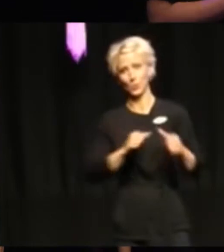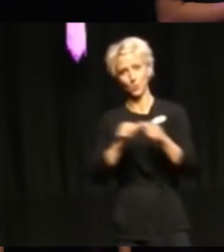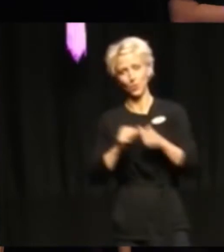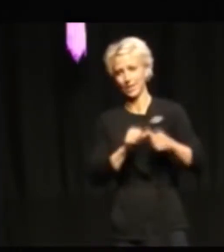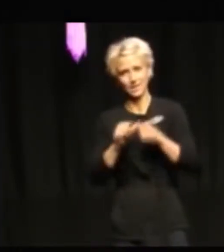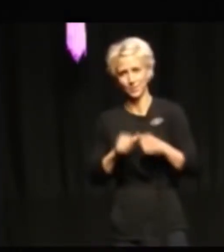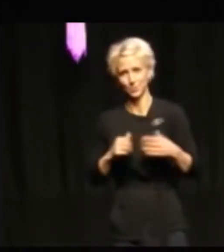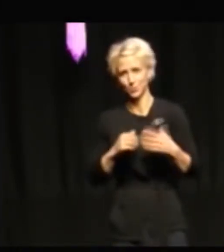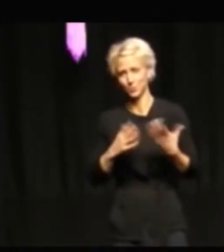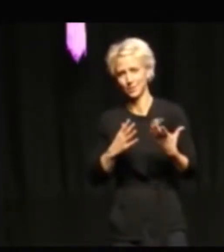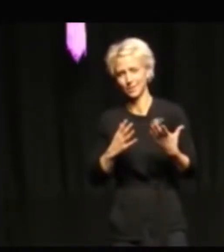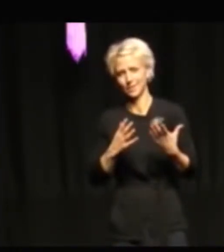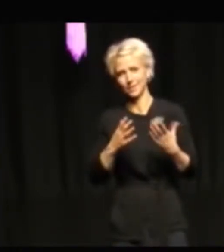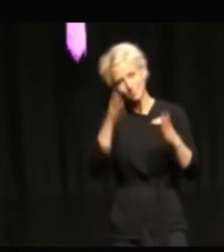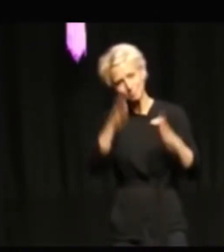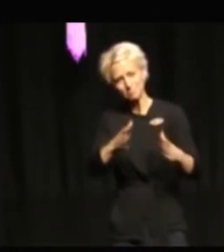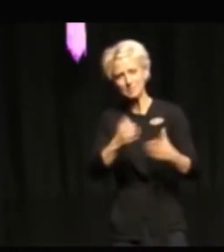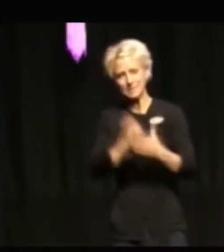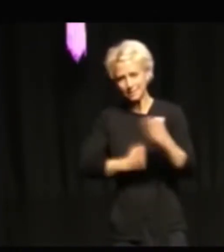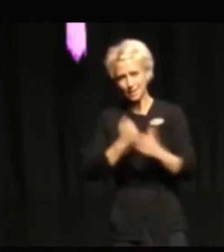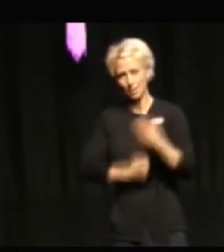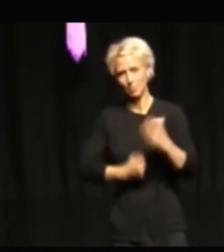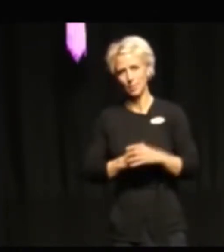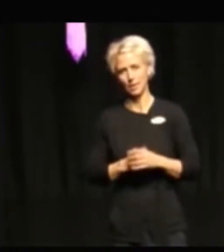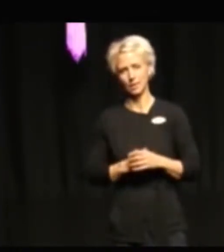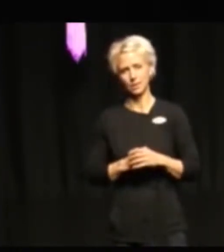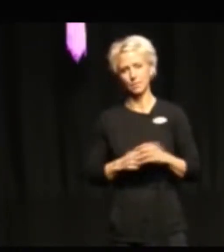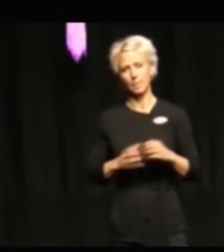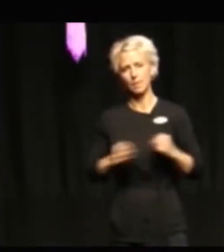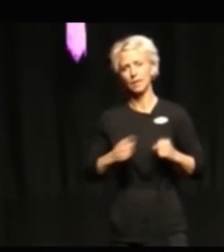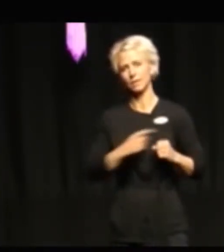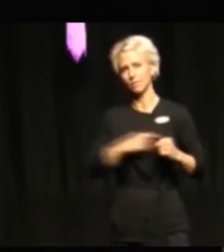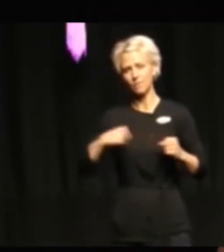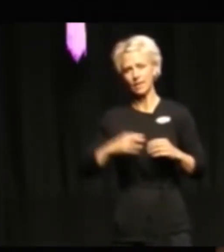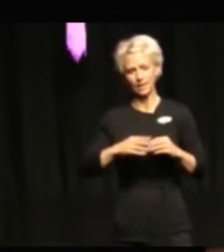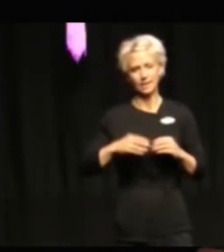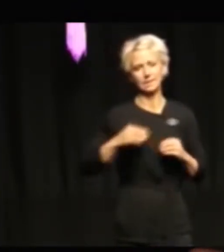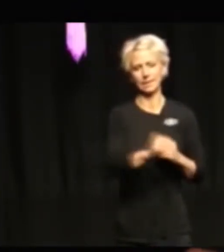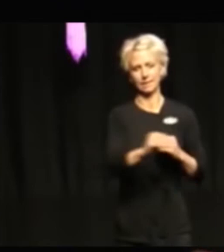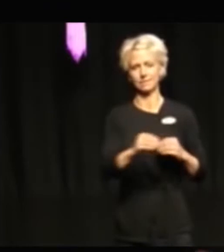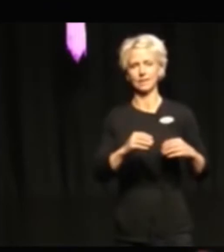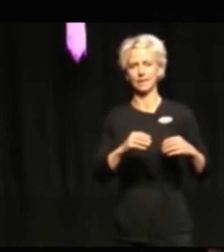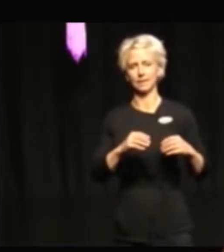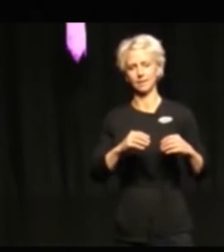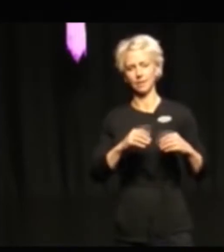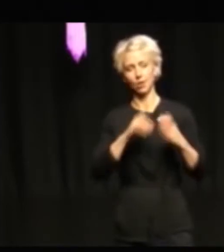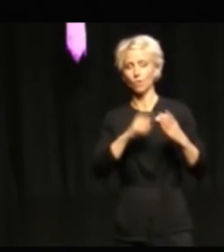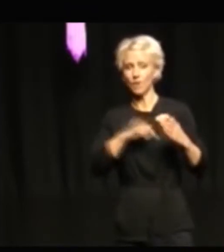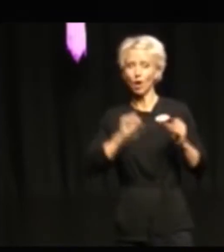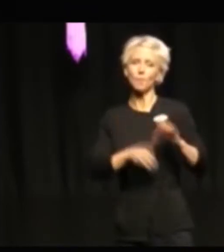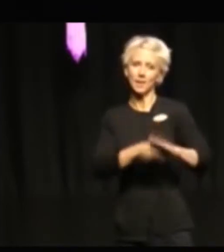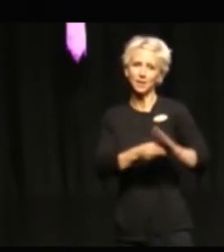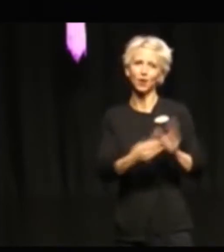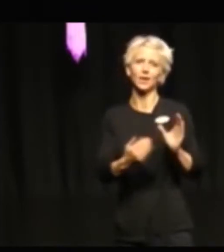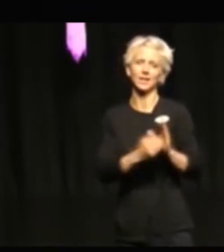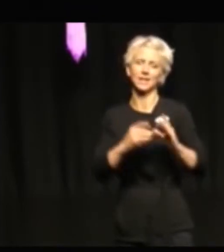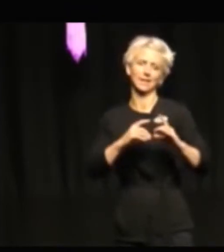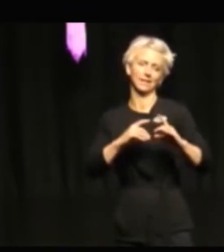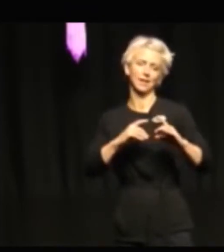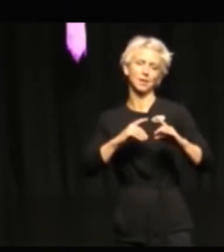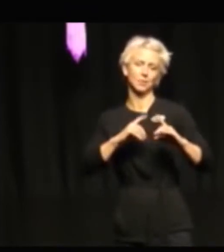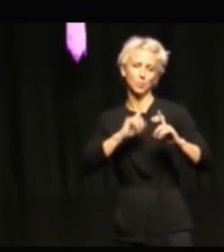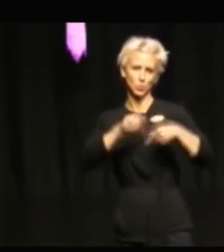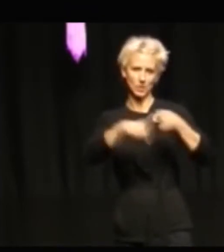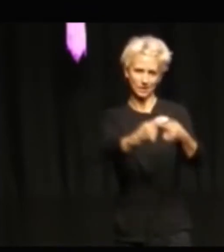big, but we heavily contributed to this progress on what we call